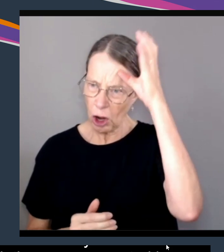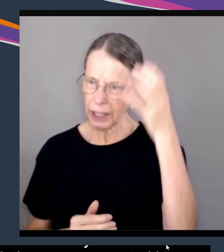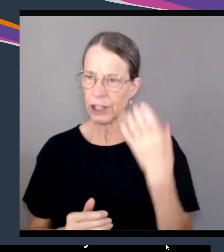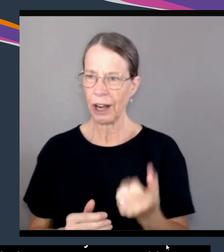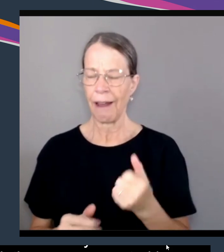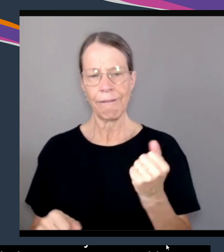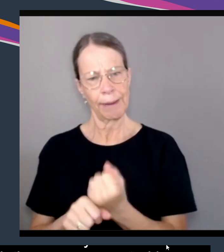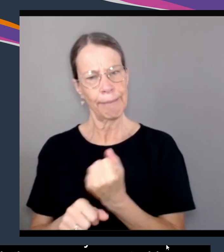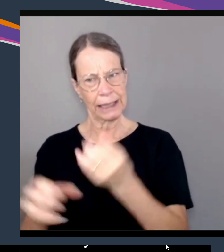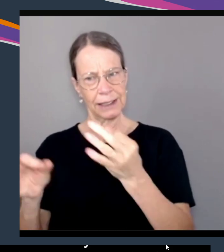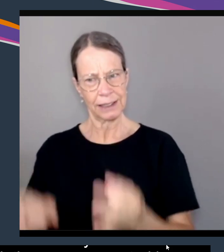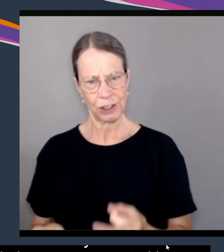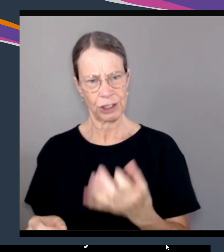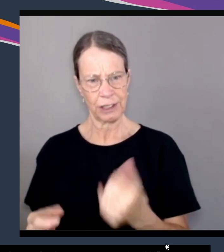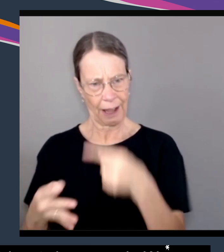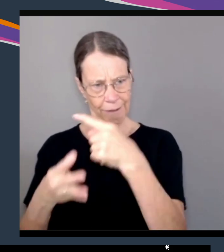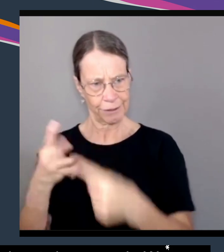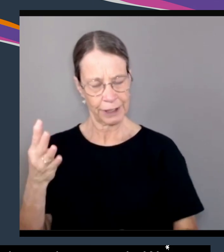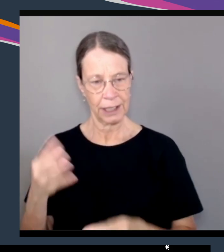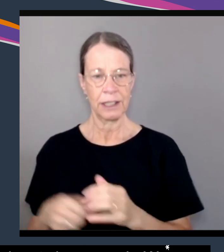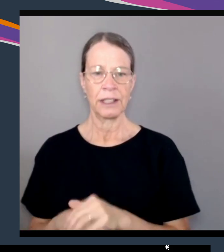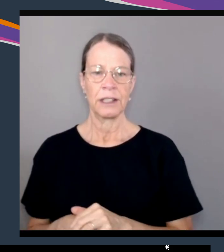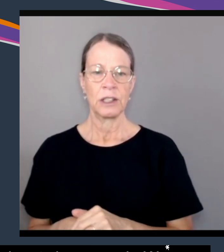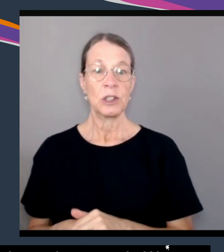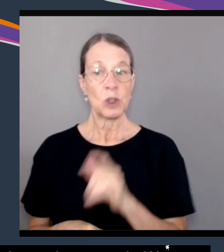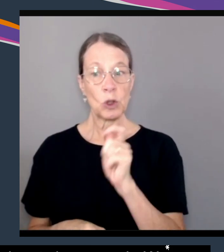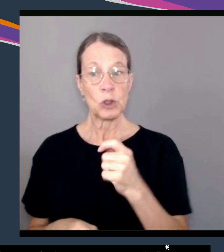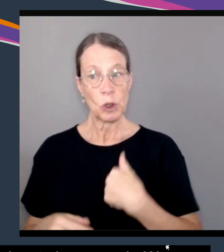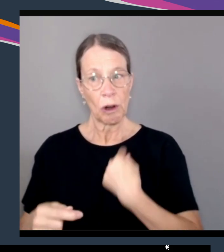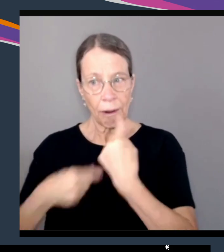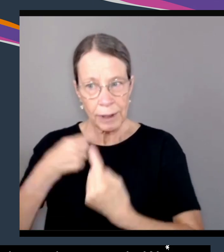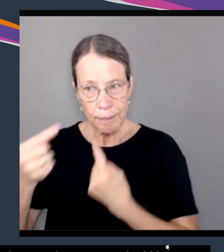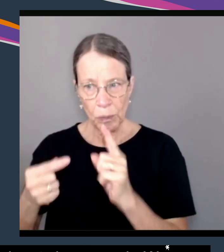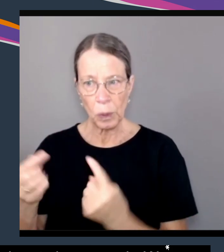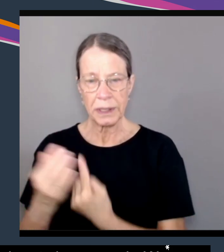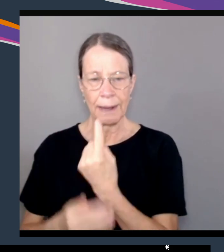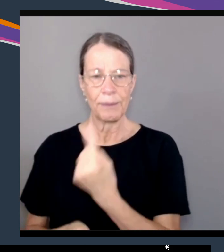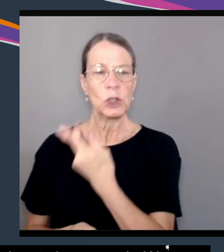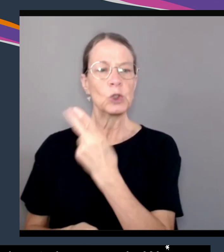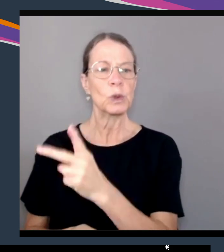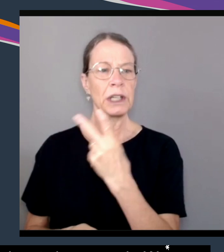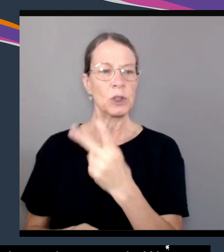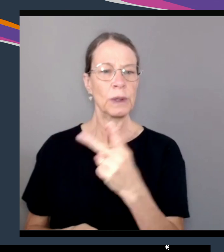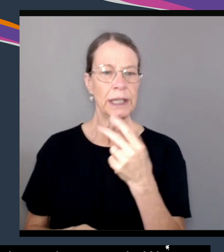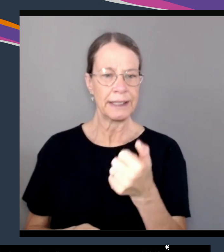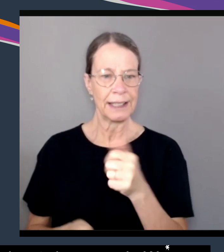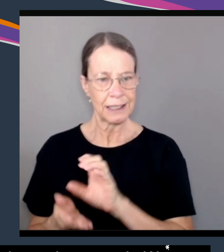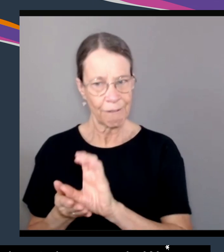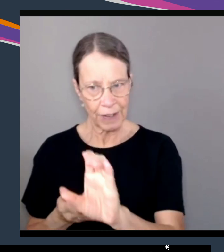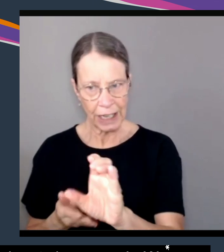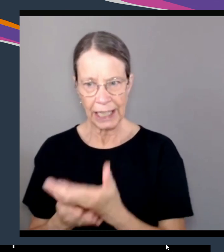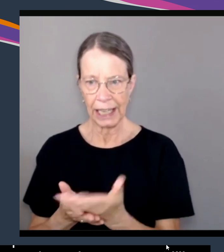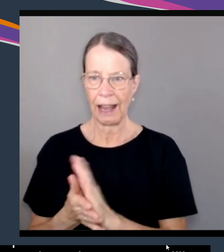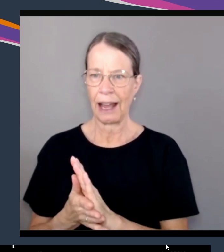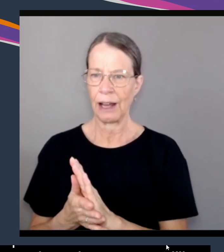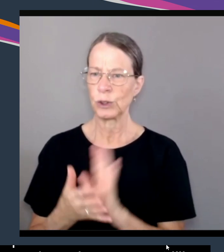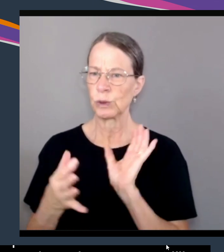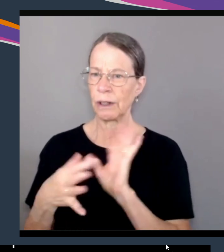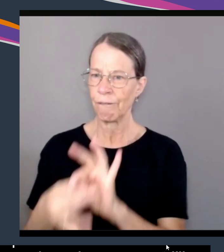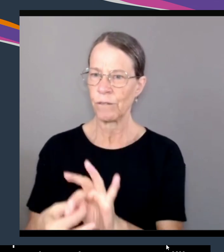I'll briefly outline what's coming in the 2026 funding round and how people can engage with upcoming briefing